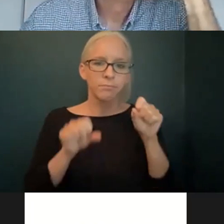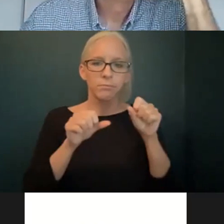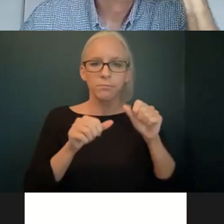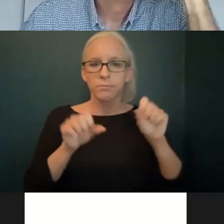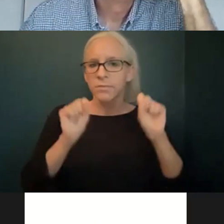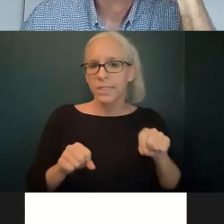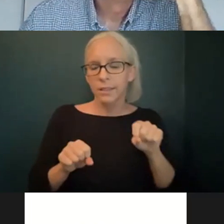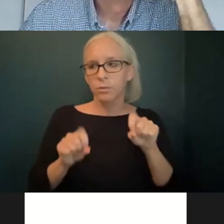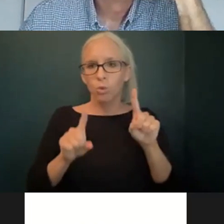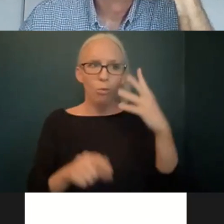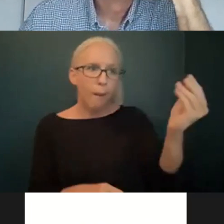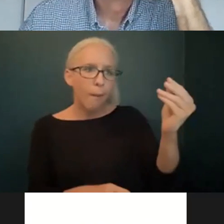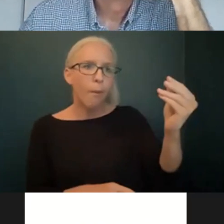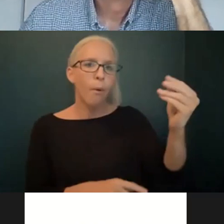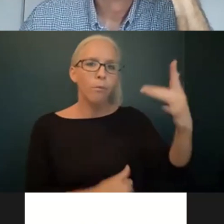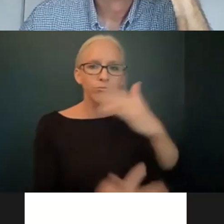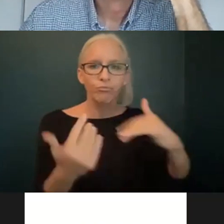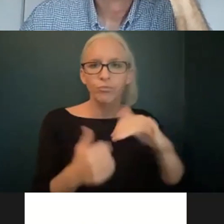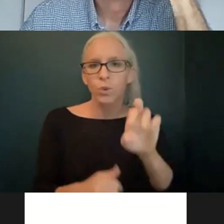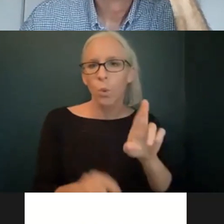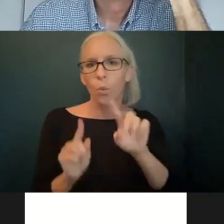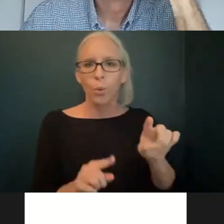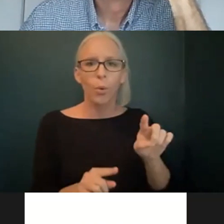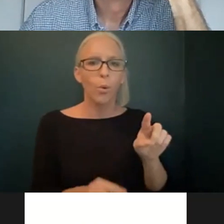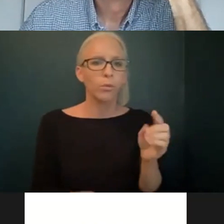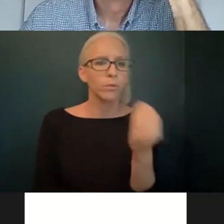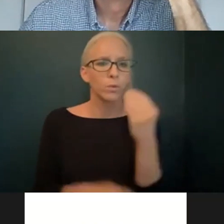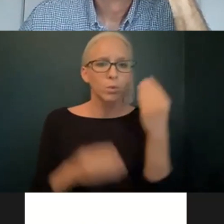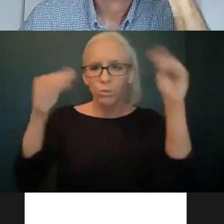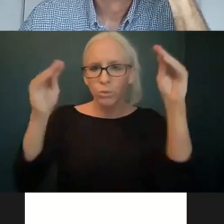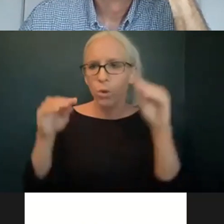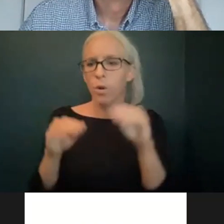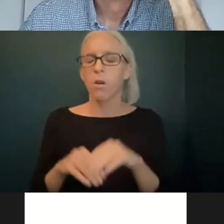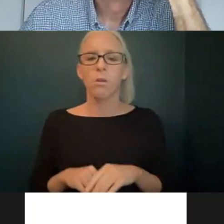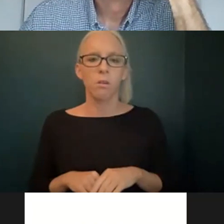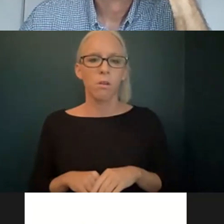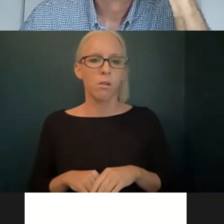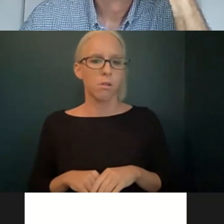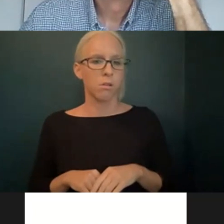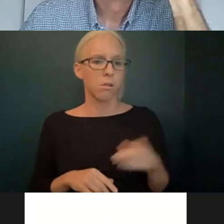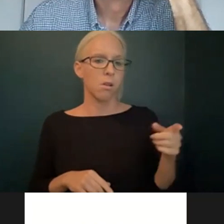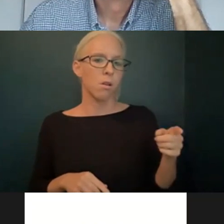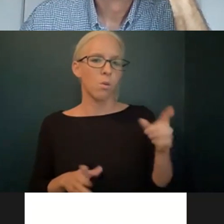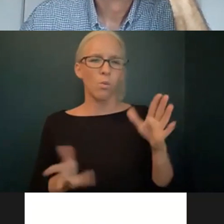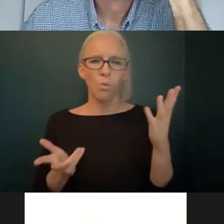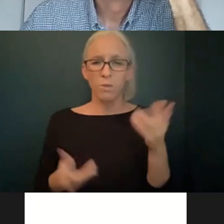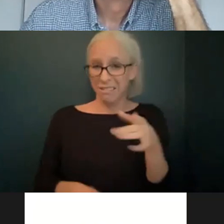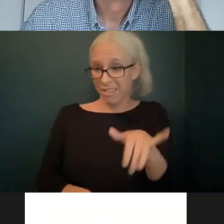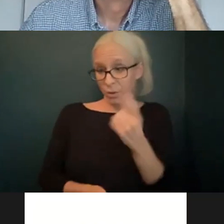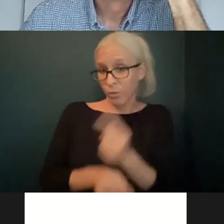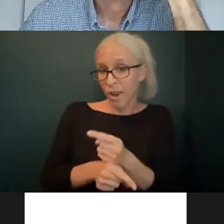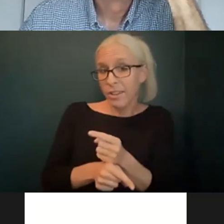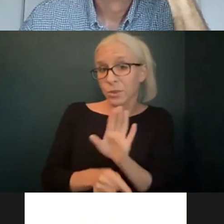out in public. Is that correct? And what are your thoughts on that? Because it seems like